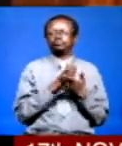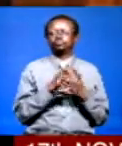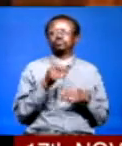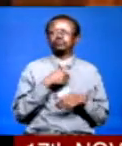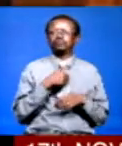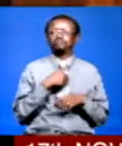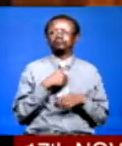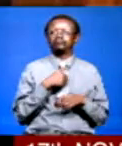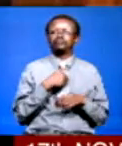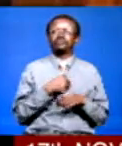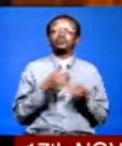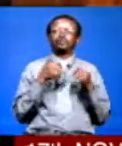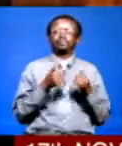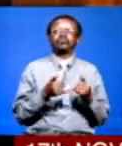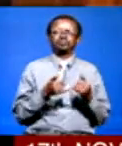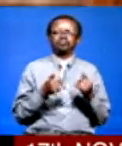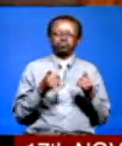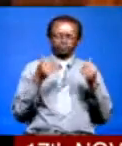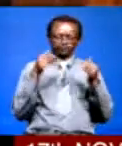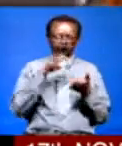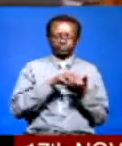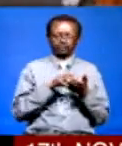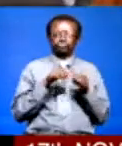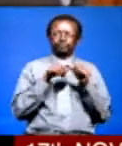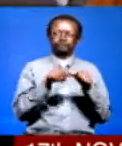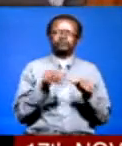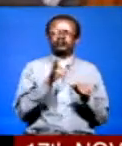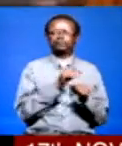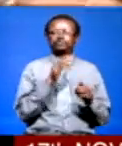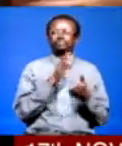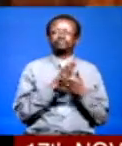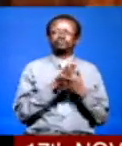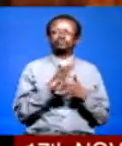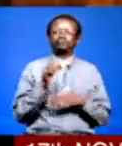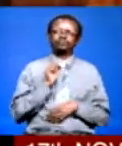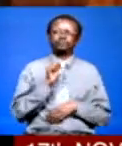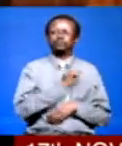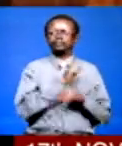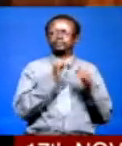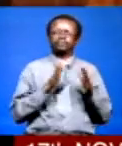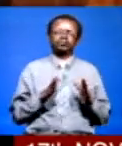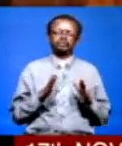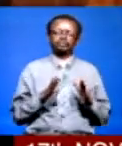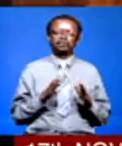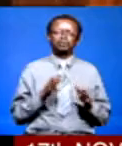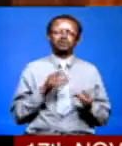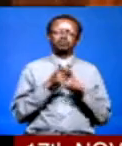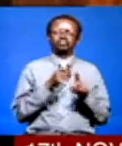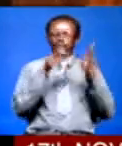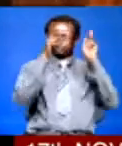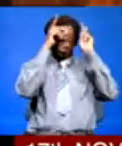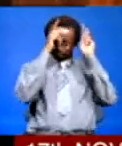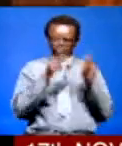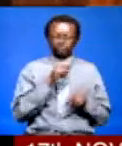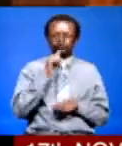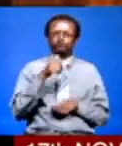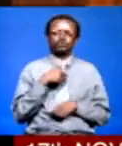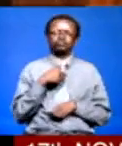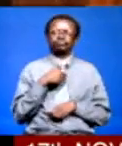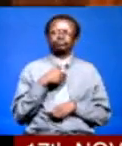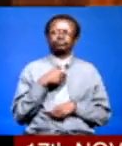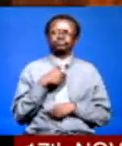there is receivership proceedings going on. And I think Mr. Alliance friend is, Mr. Senator for Kamega has no facts. He's